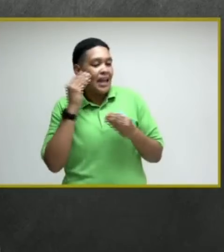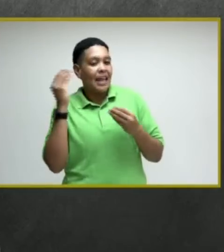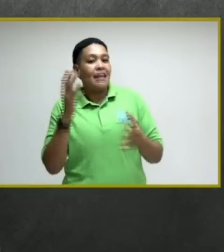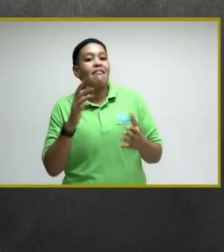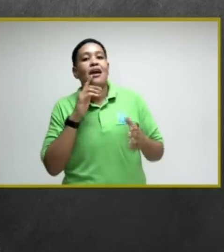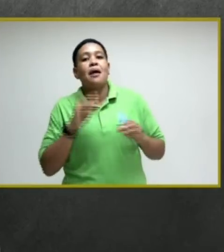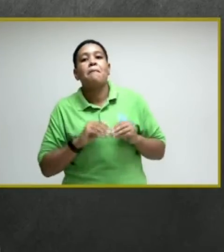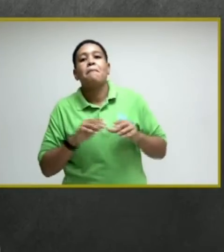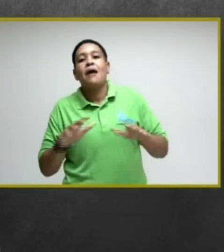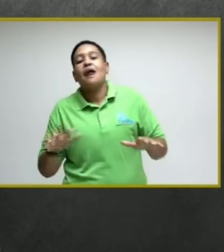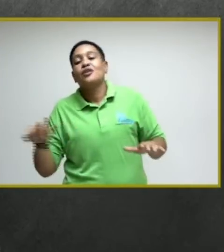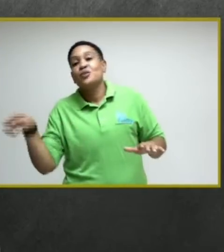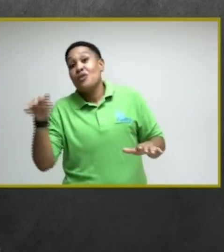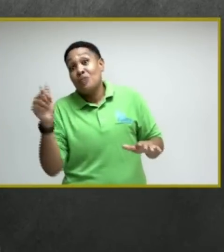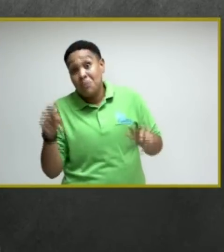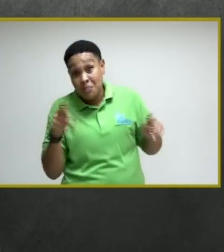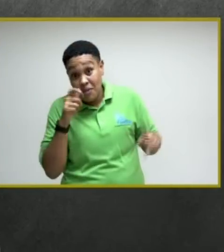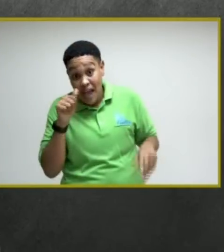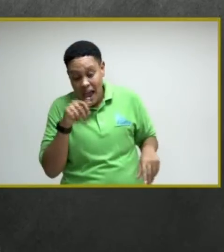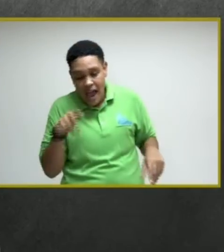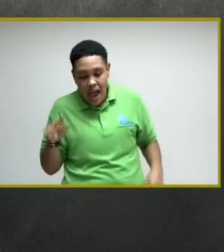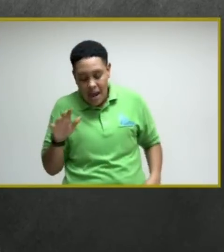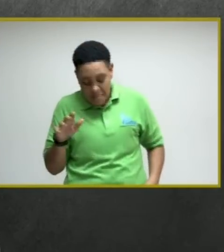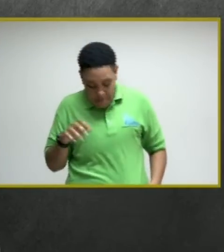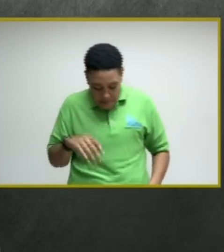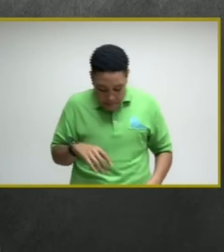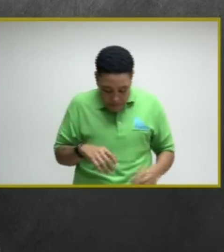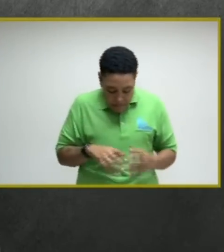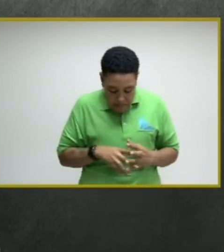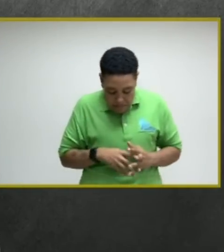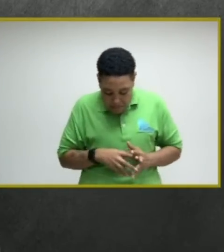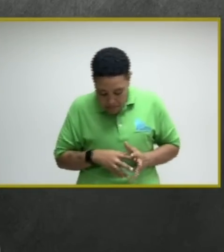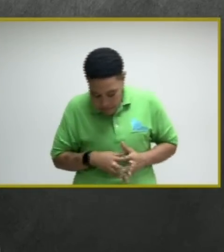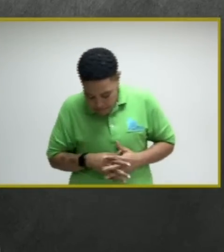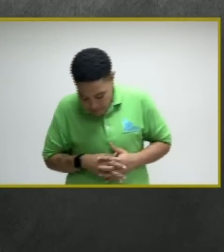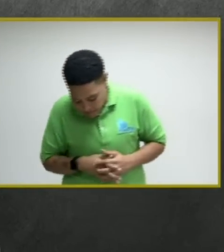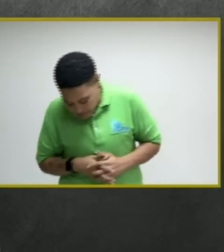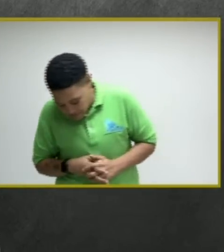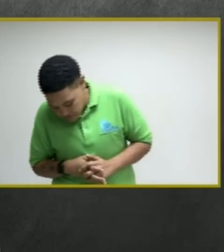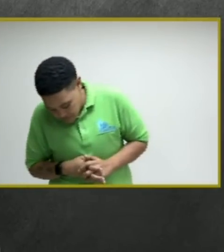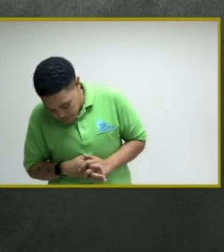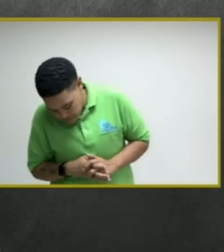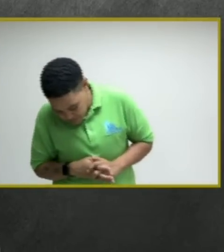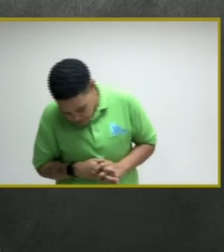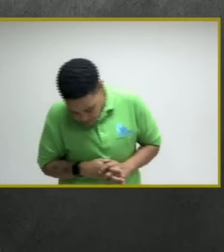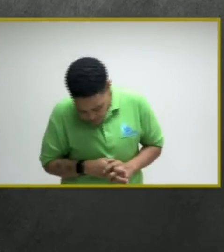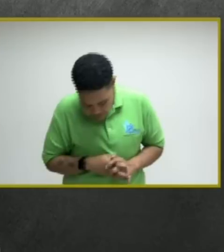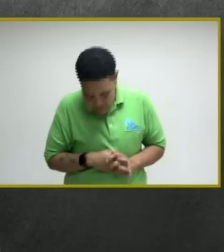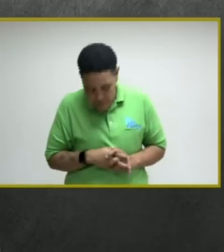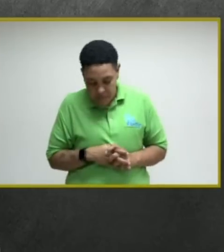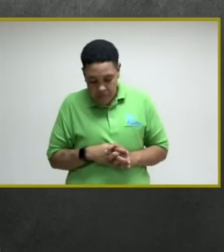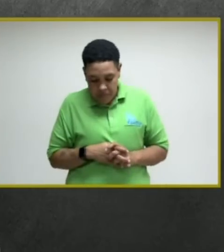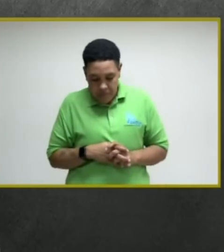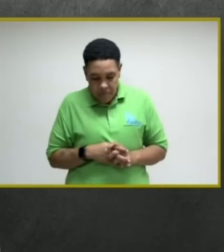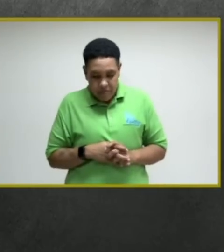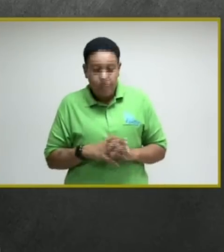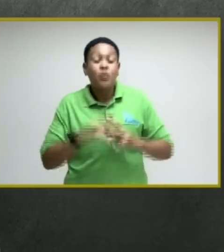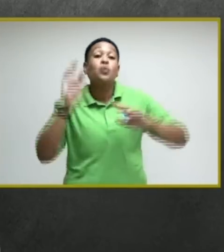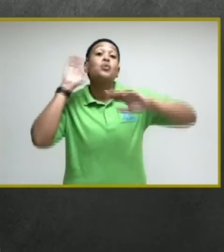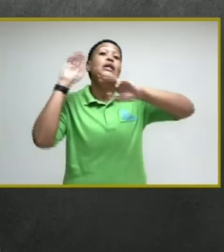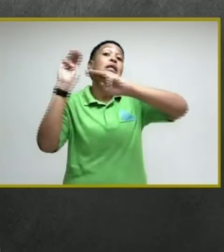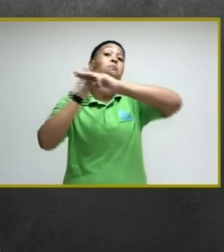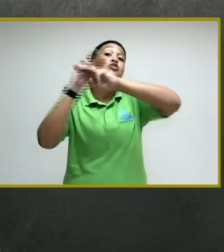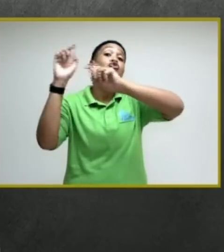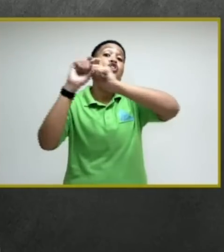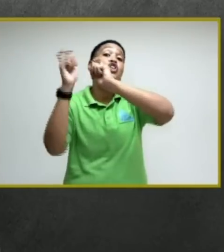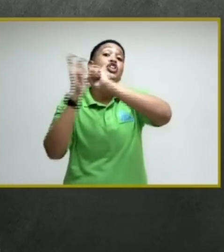it on to the ministry? And finally, will the ministry, to some extent, change their messaging or